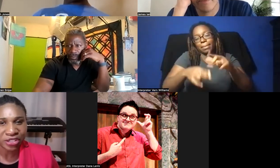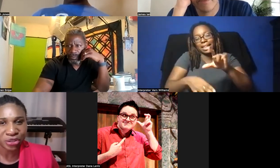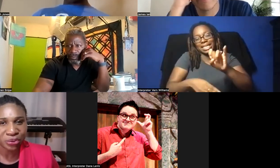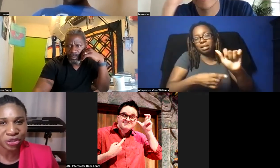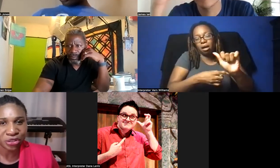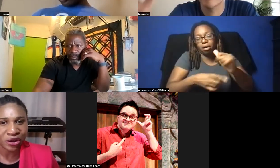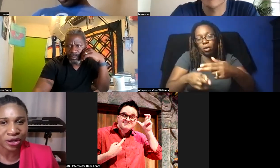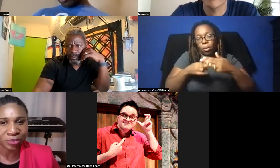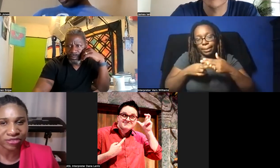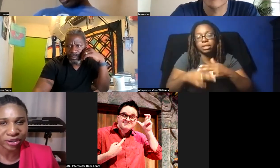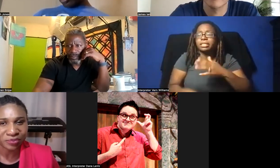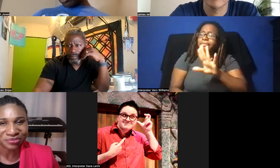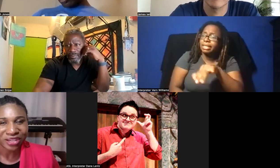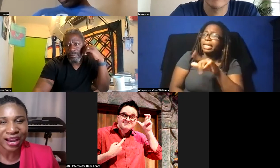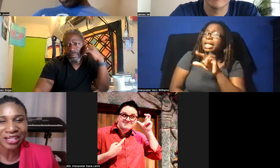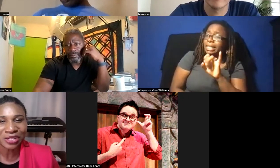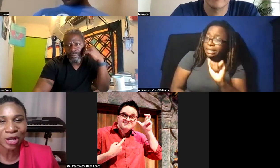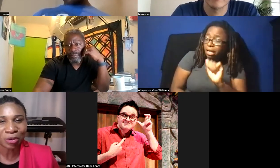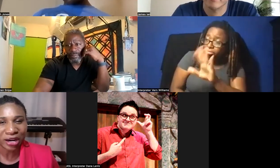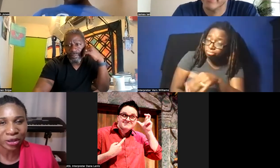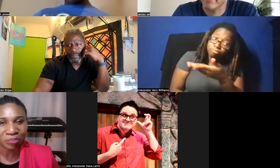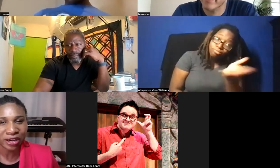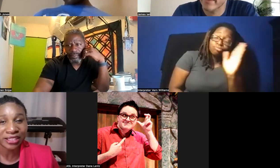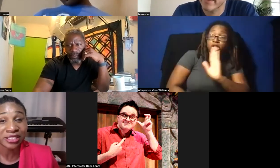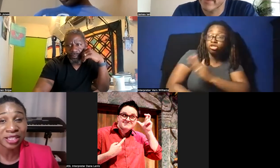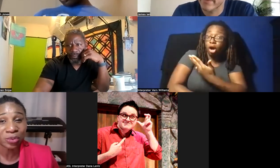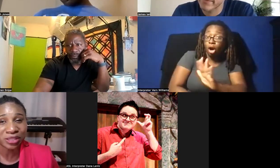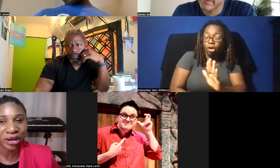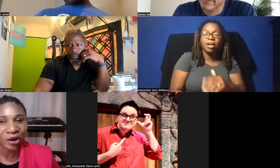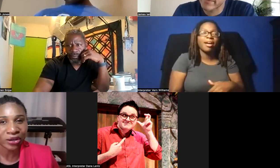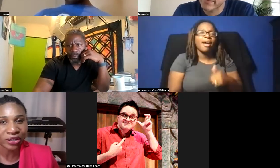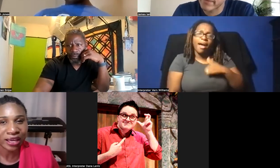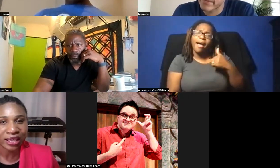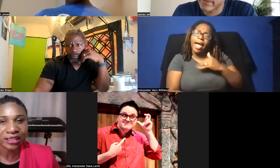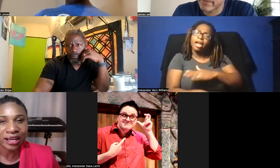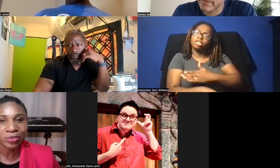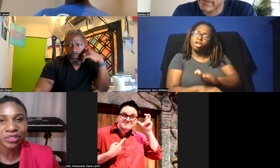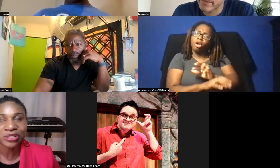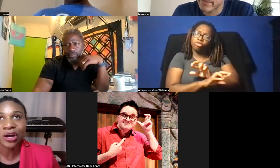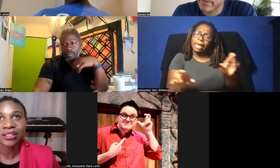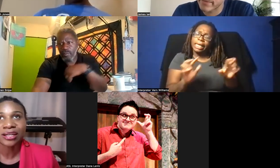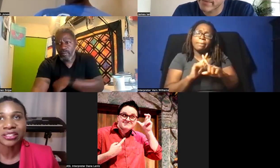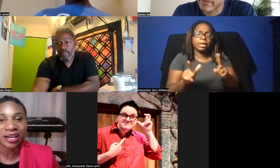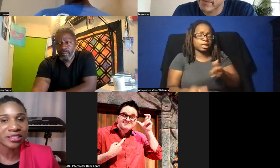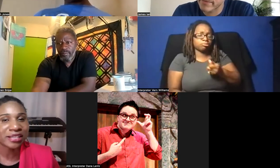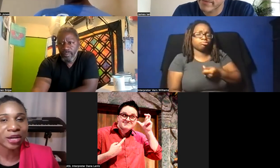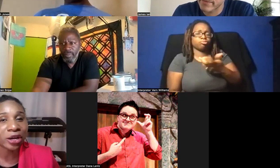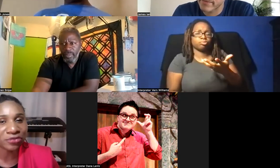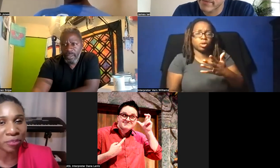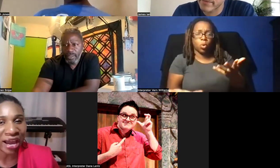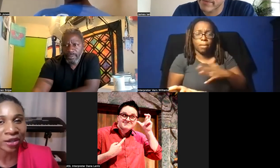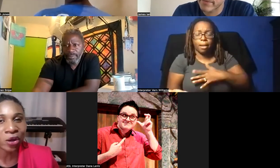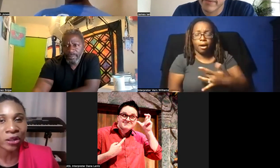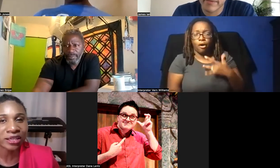there and do your song or whatever. I had a song prepared, but I just did what was in my heart. And it was a song that I just kind of sang right